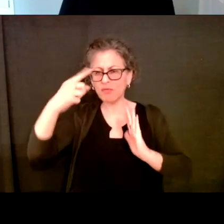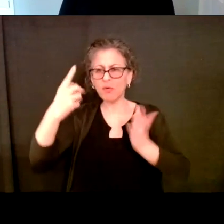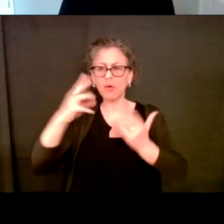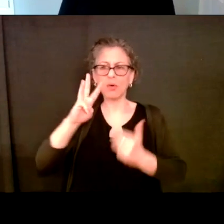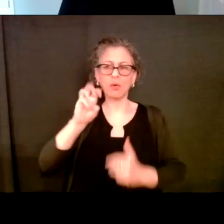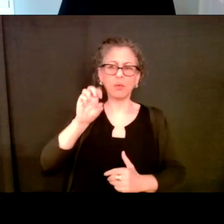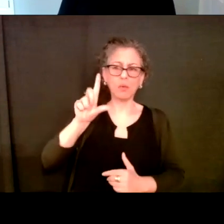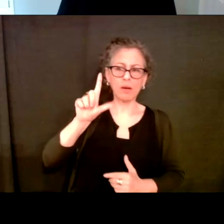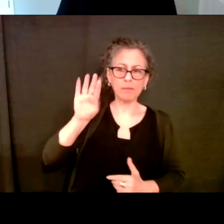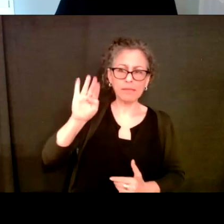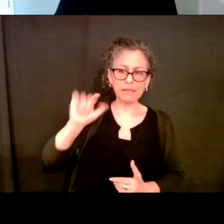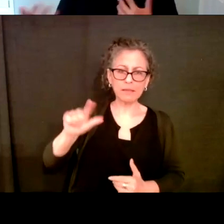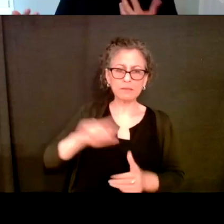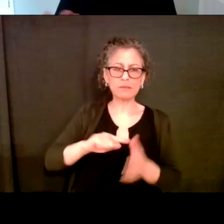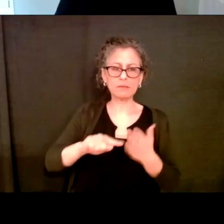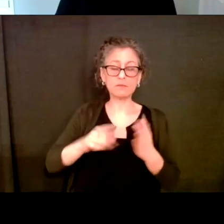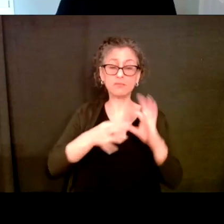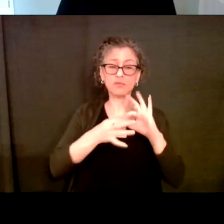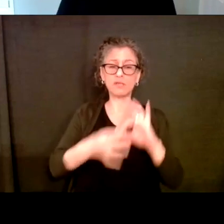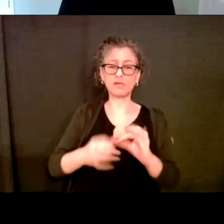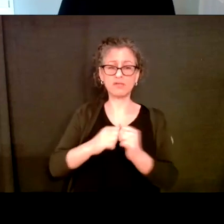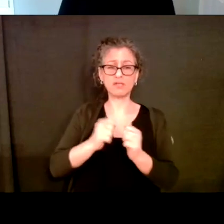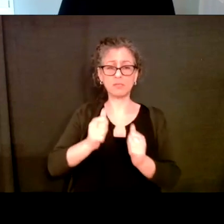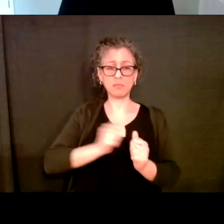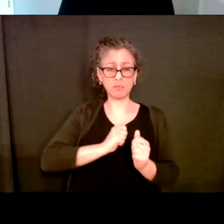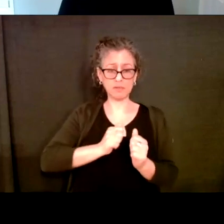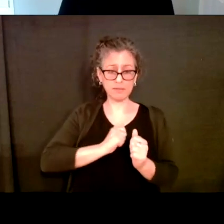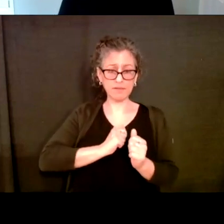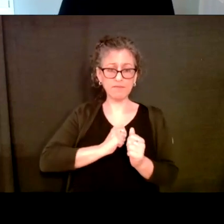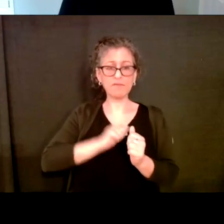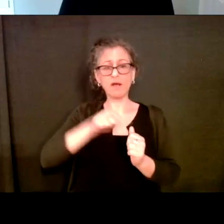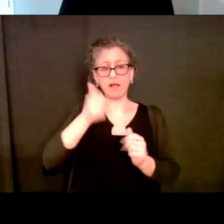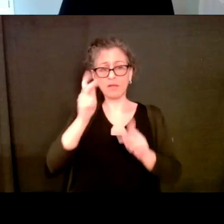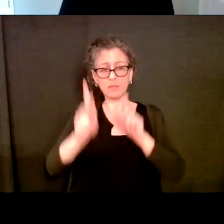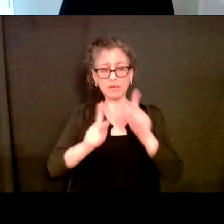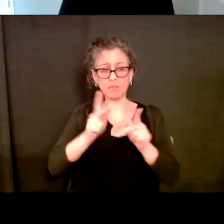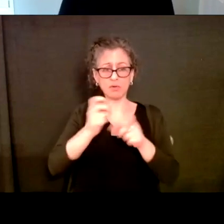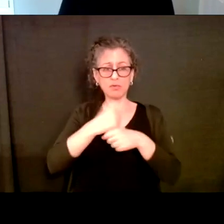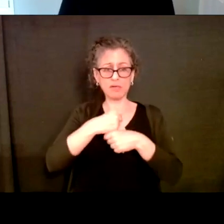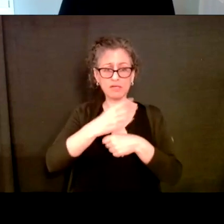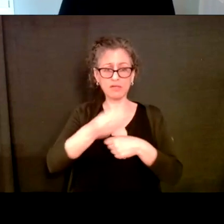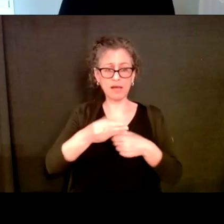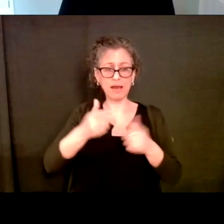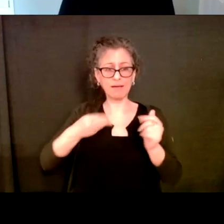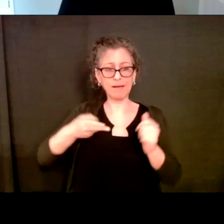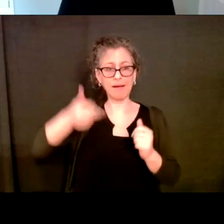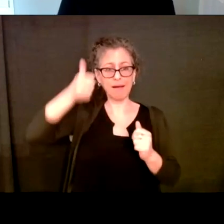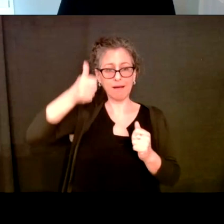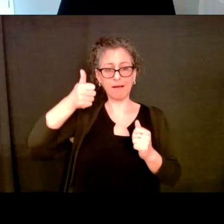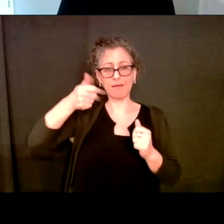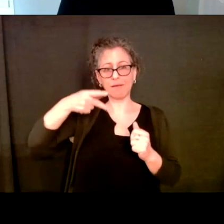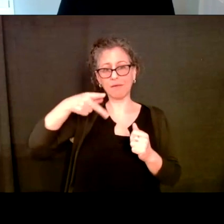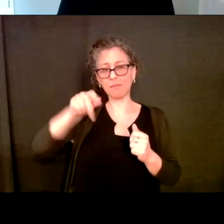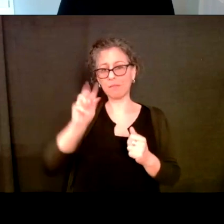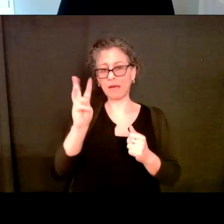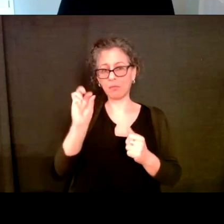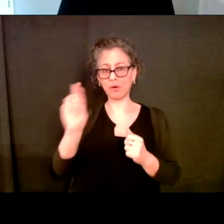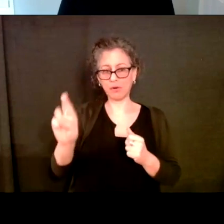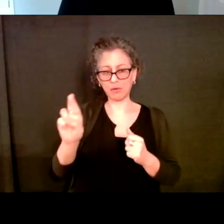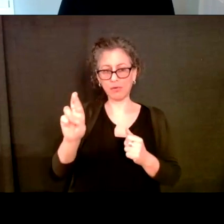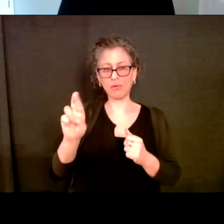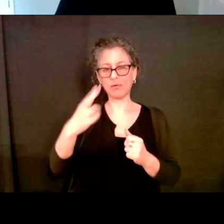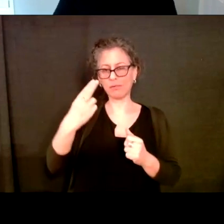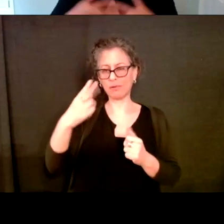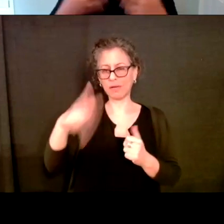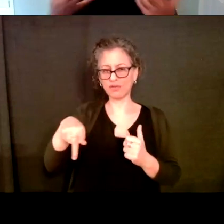well-being. It's in relationship with oneself, others, creation, and a higher power. And it's engaging in a